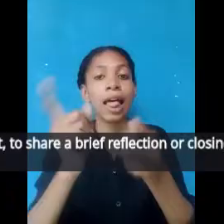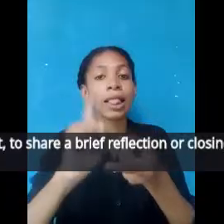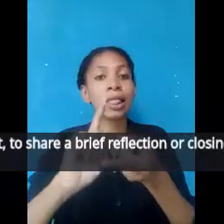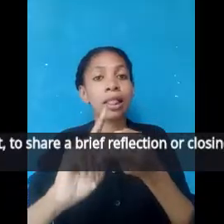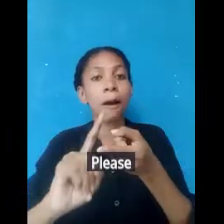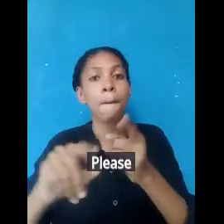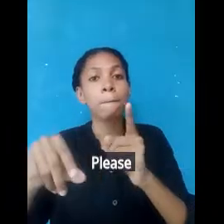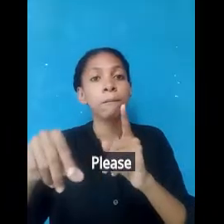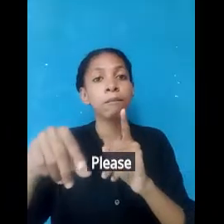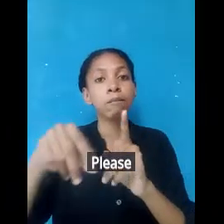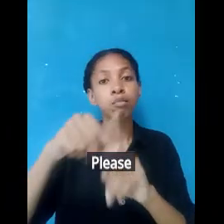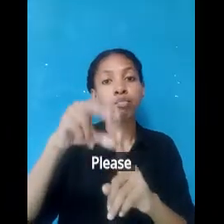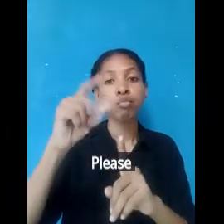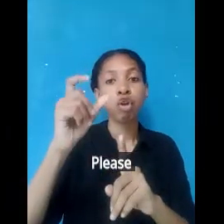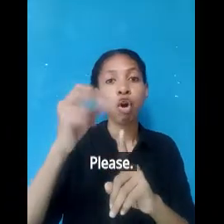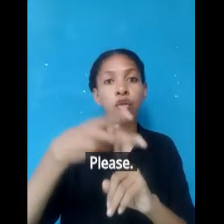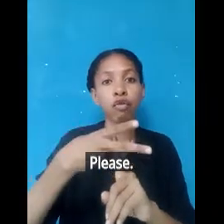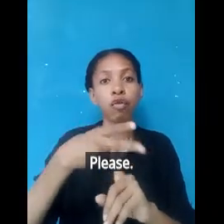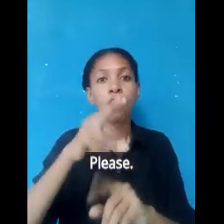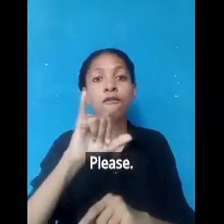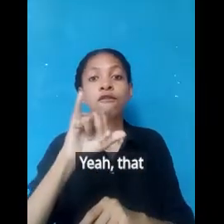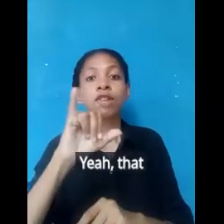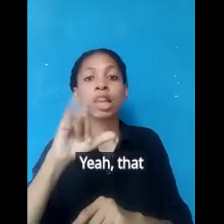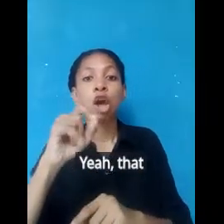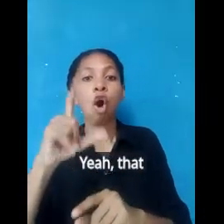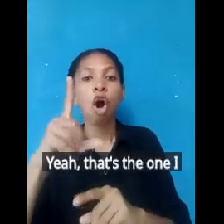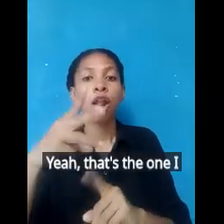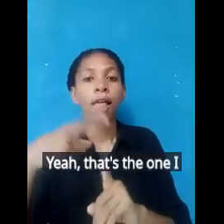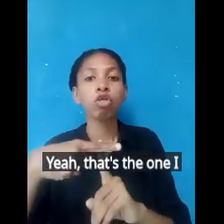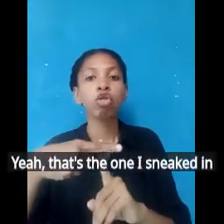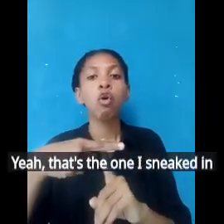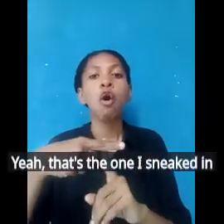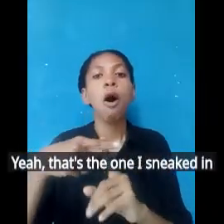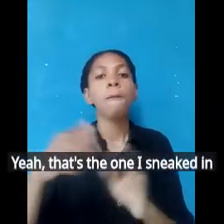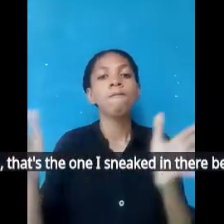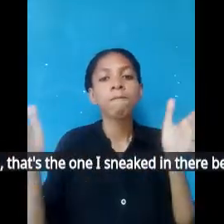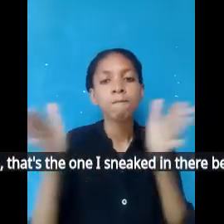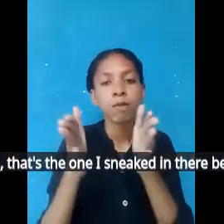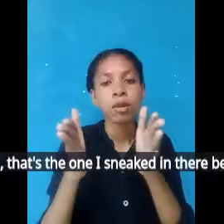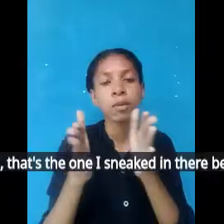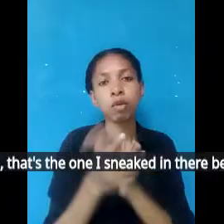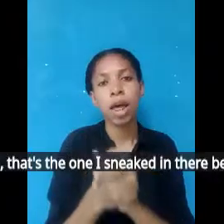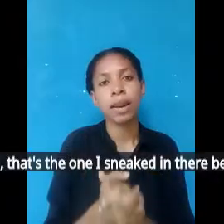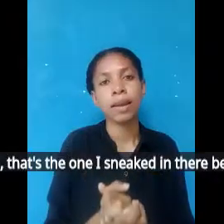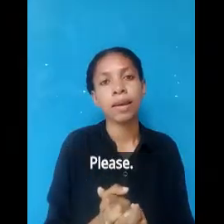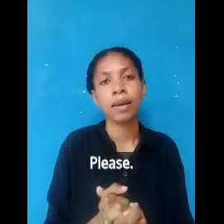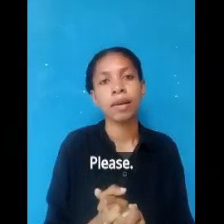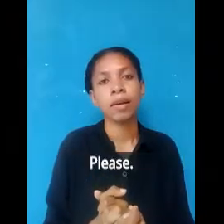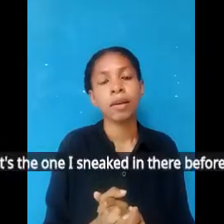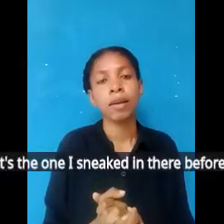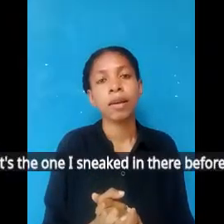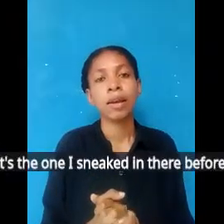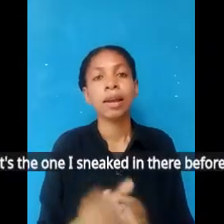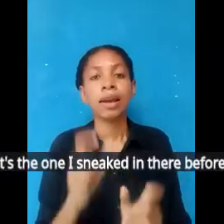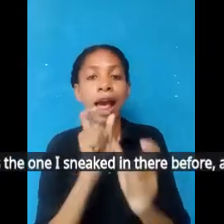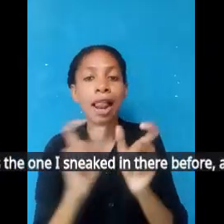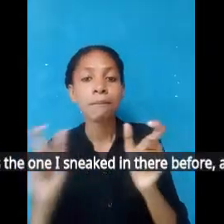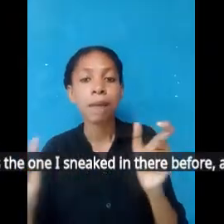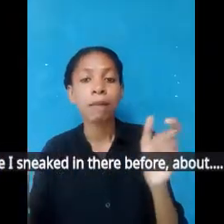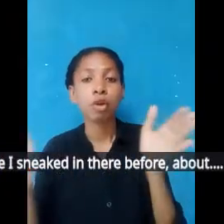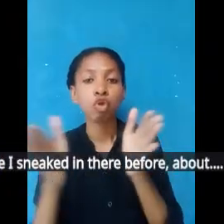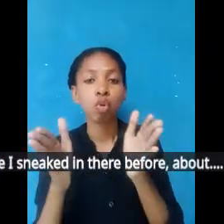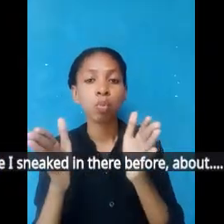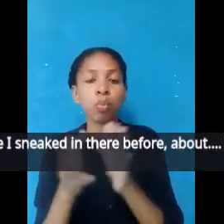please. Yeah, that's the one I sneaked in there before about the power that we